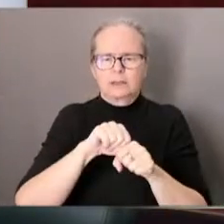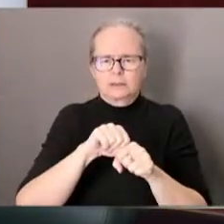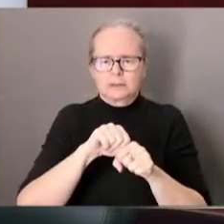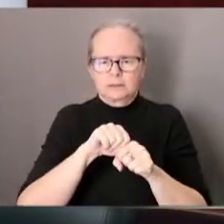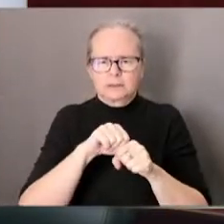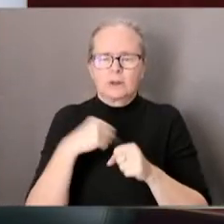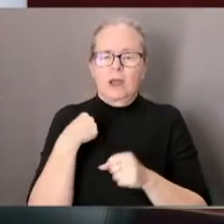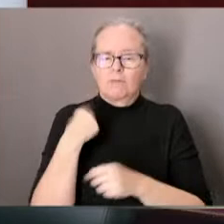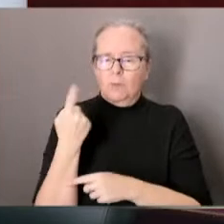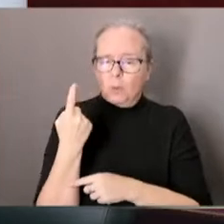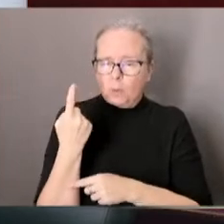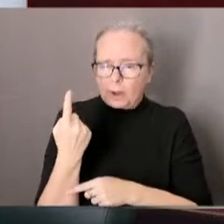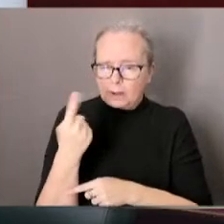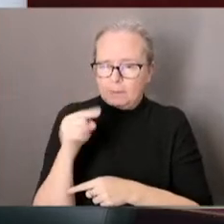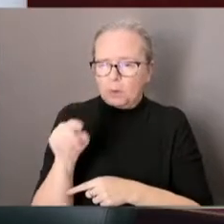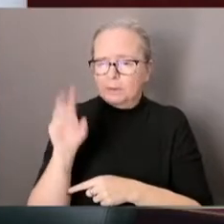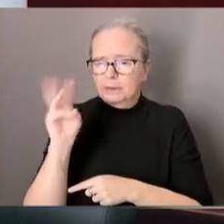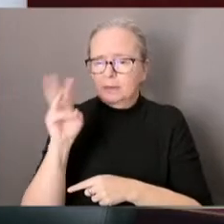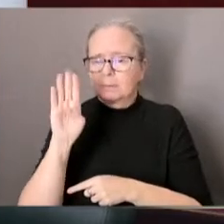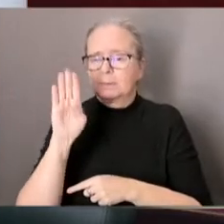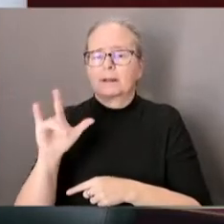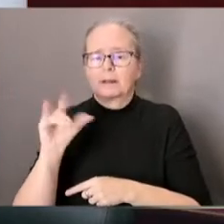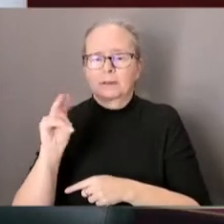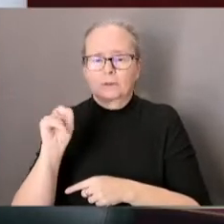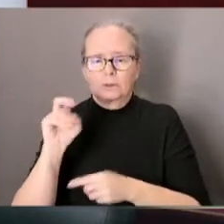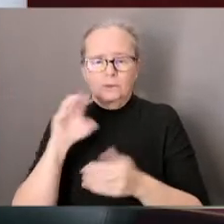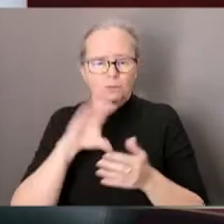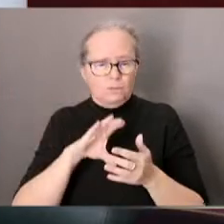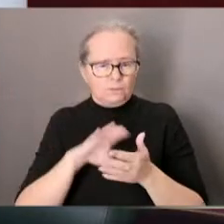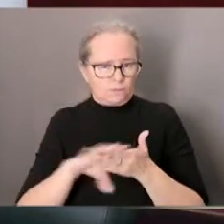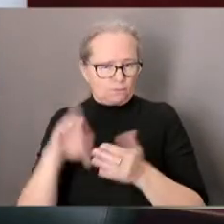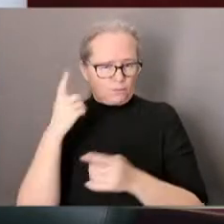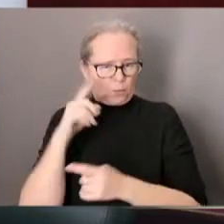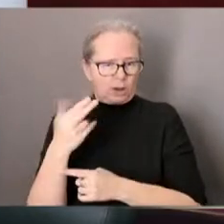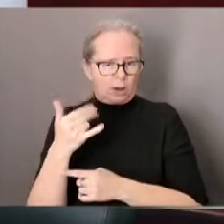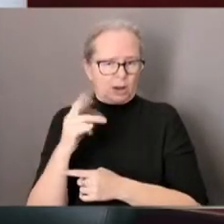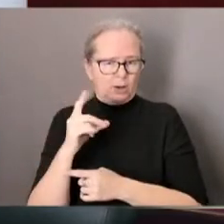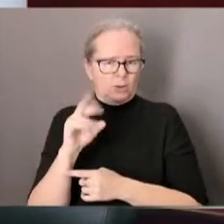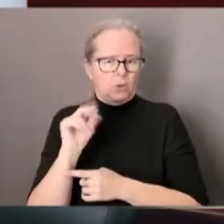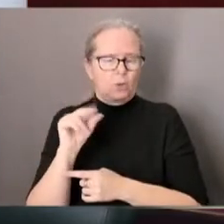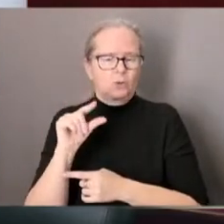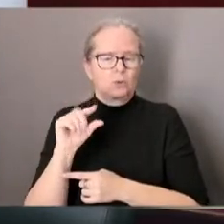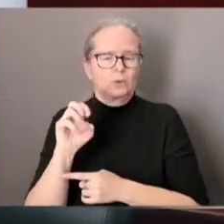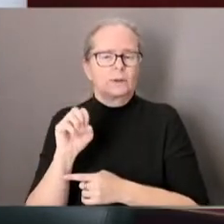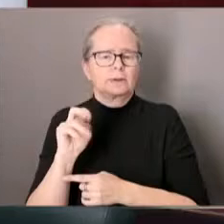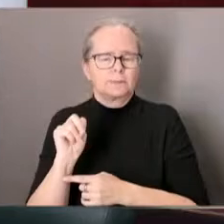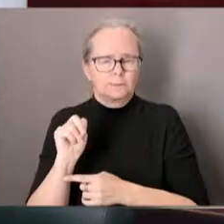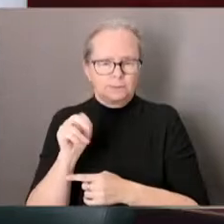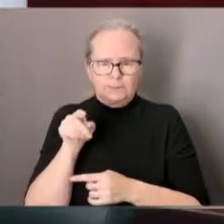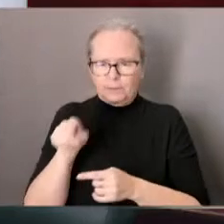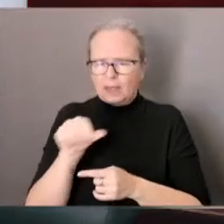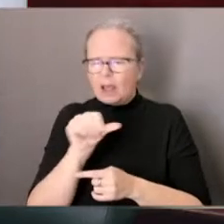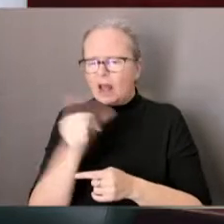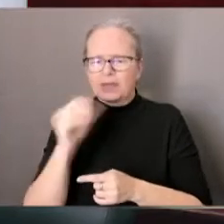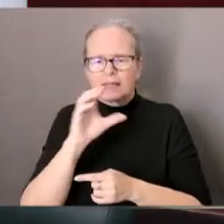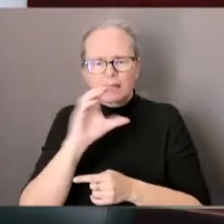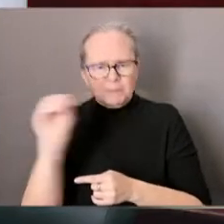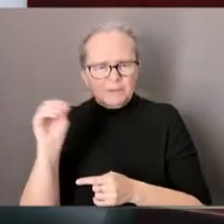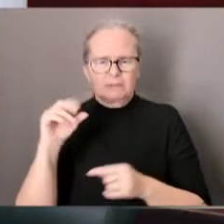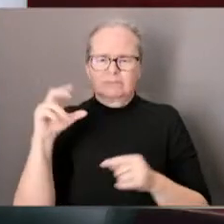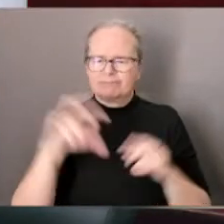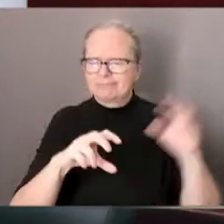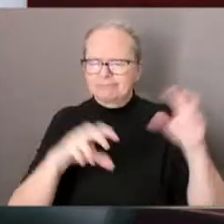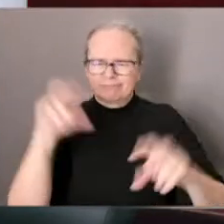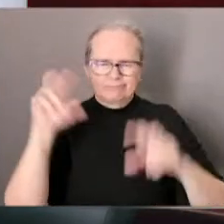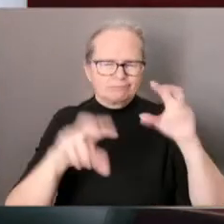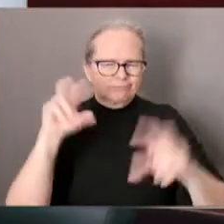Alberta world leader in hydrogen incot is investing 72 million dollars in a hemp processing facility in Vacaville making good use